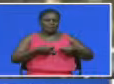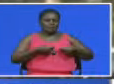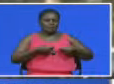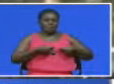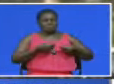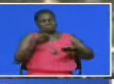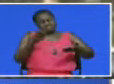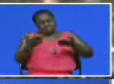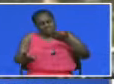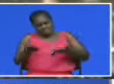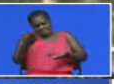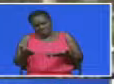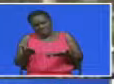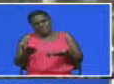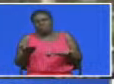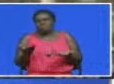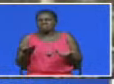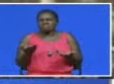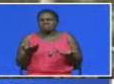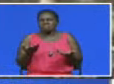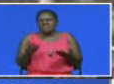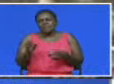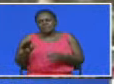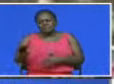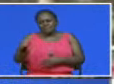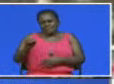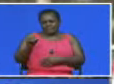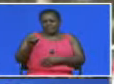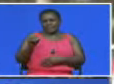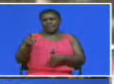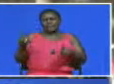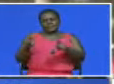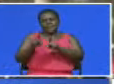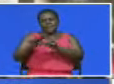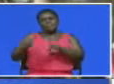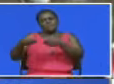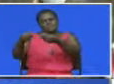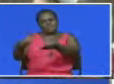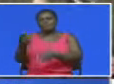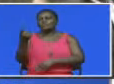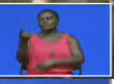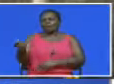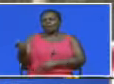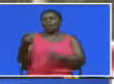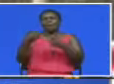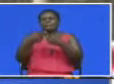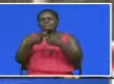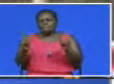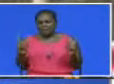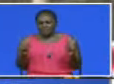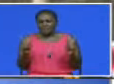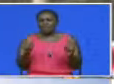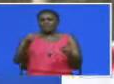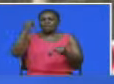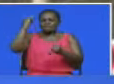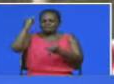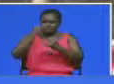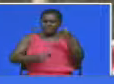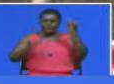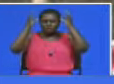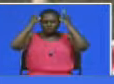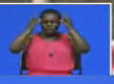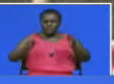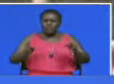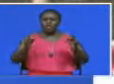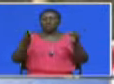may have to take a bit and also give a bit, but the final conclusion will